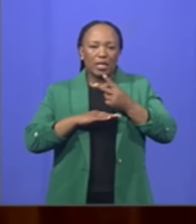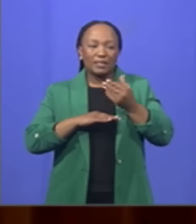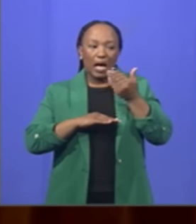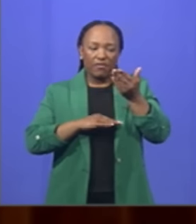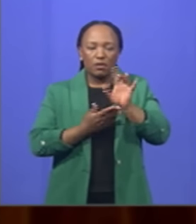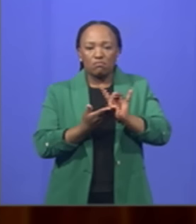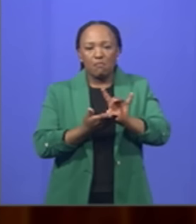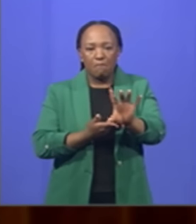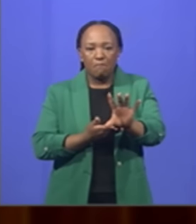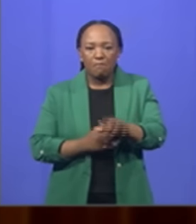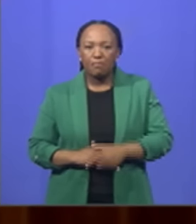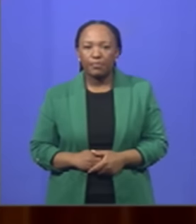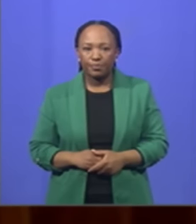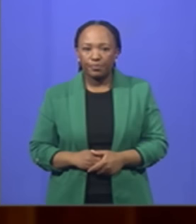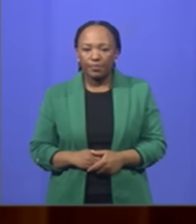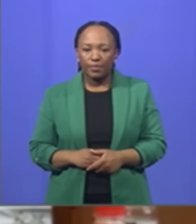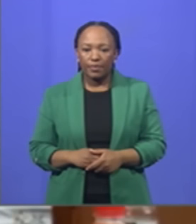morago ga fao.